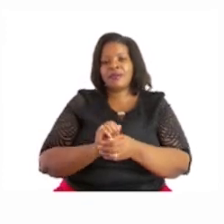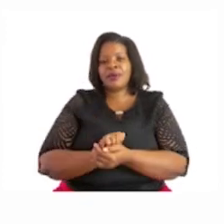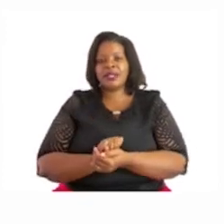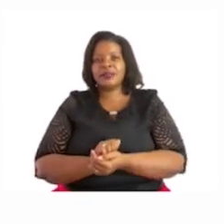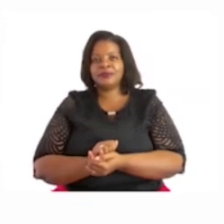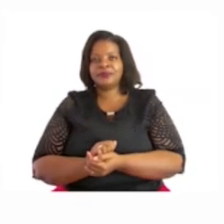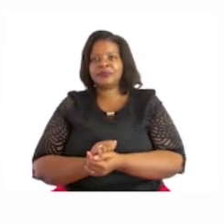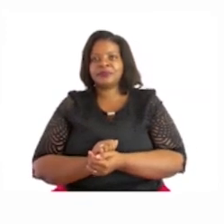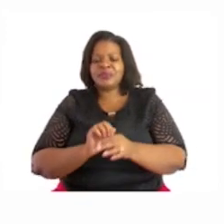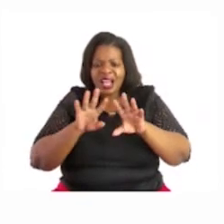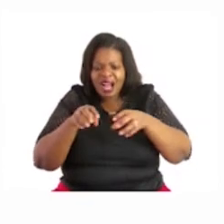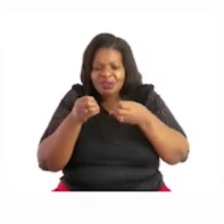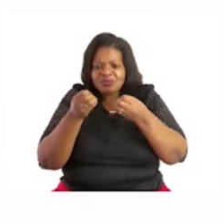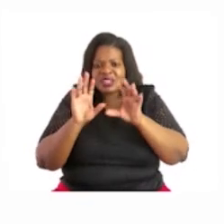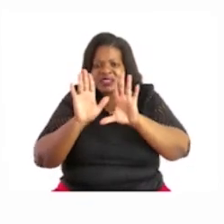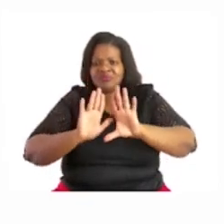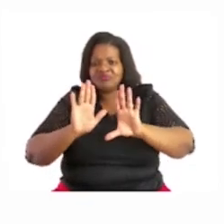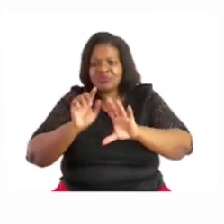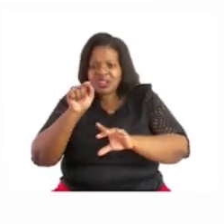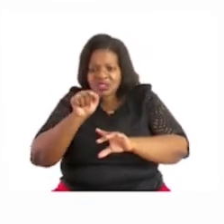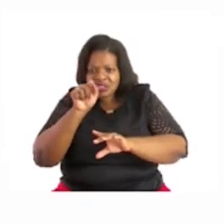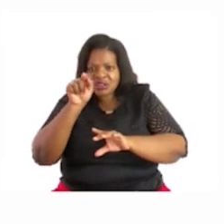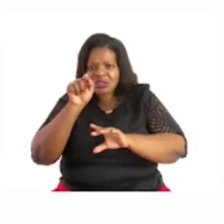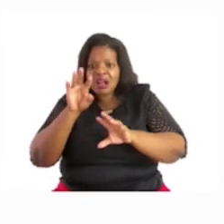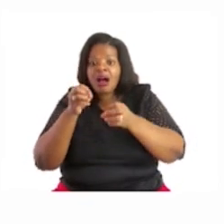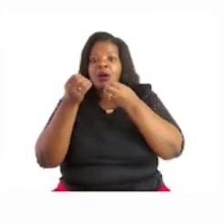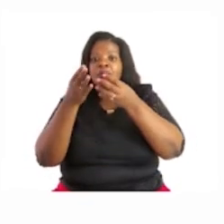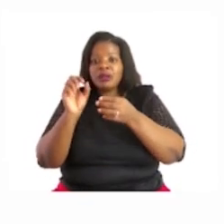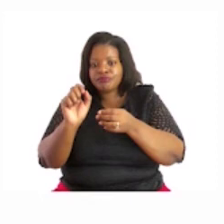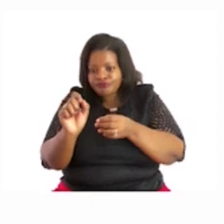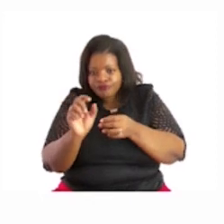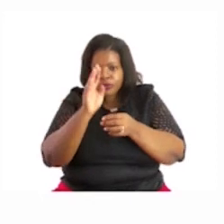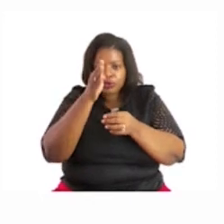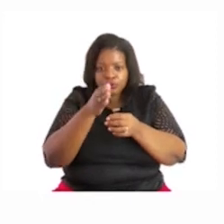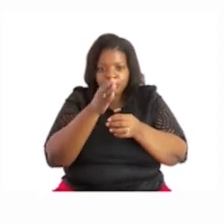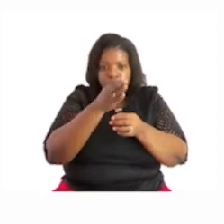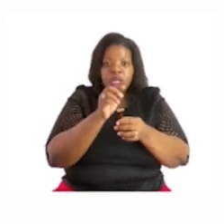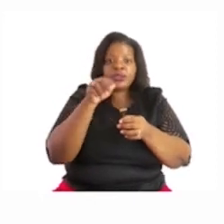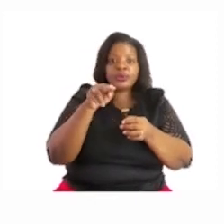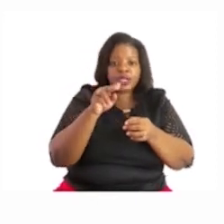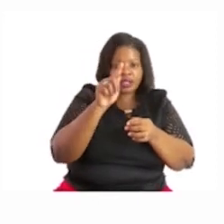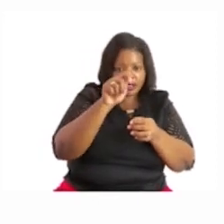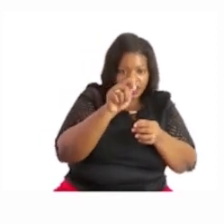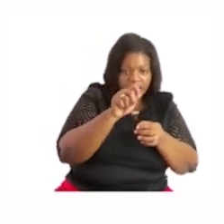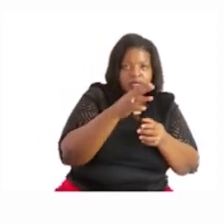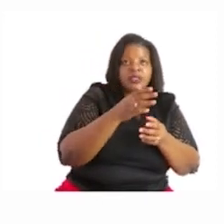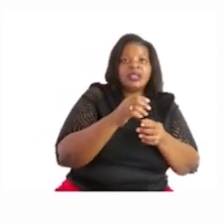shaded circles are there. Then you have to write your digit as a unit. You go to the tenth and so on and so on. I think that's